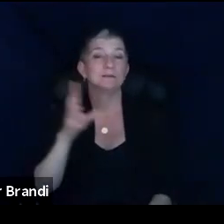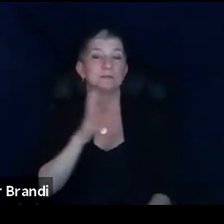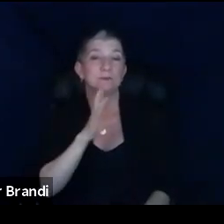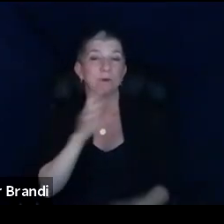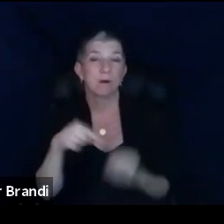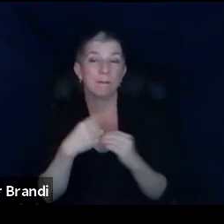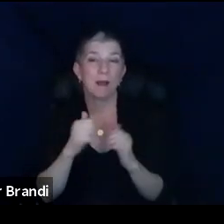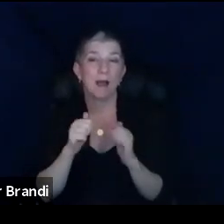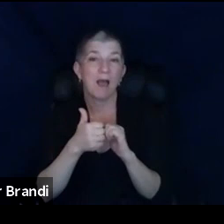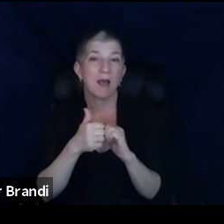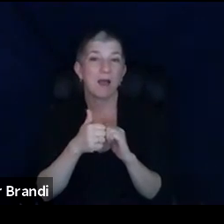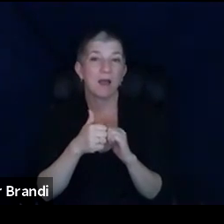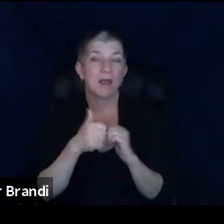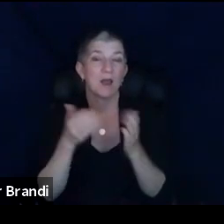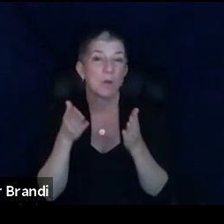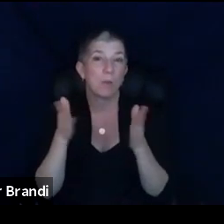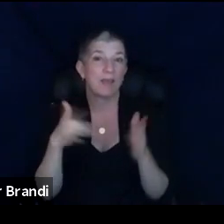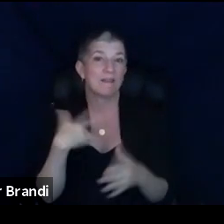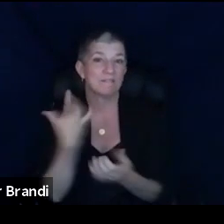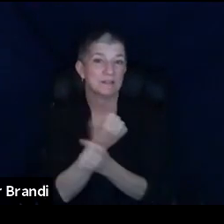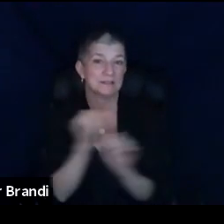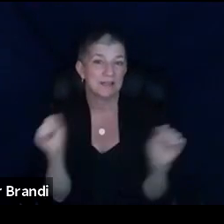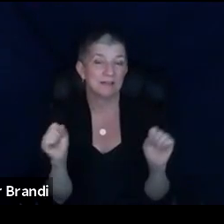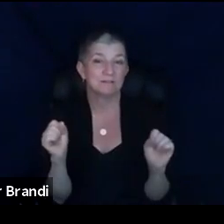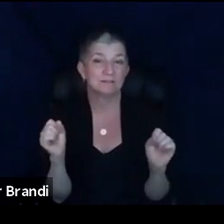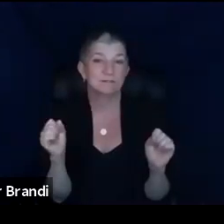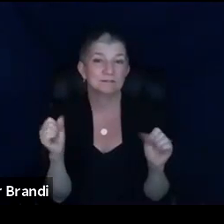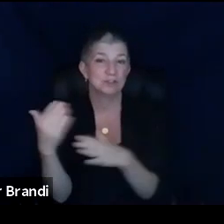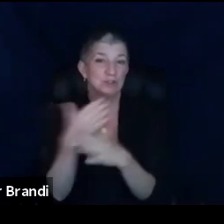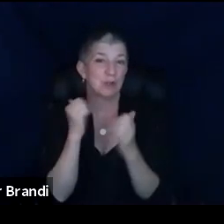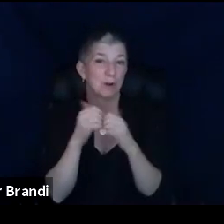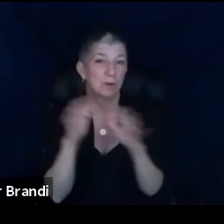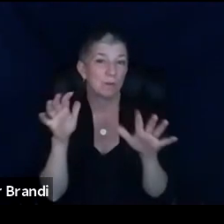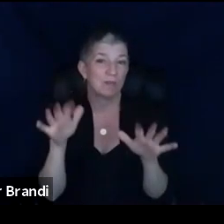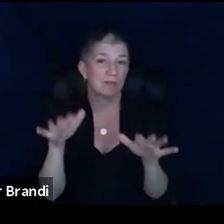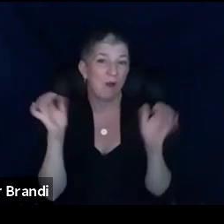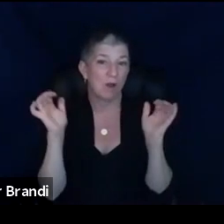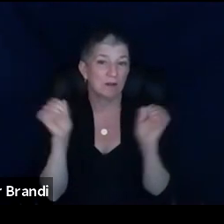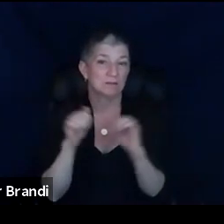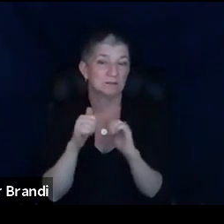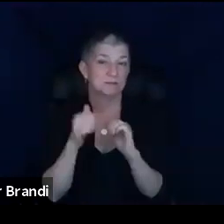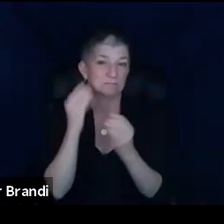a way they feel safe talking with the audience, feel free.